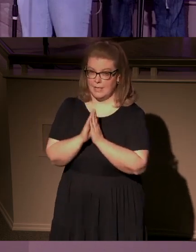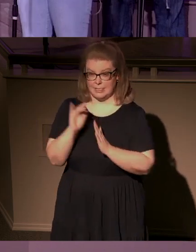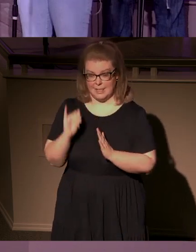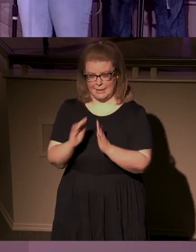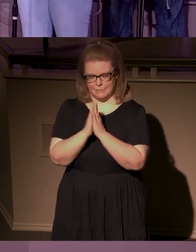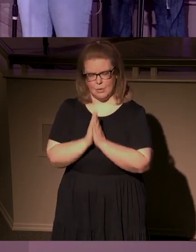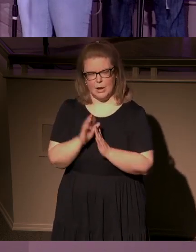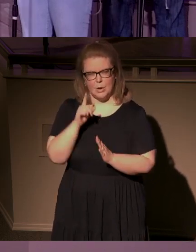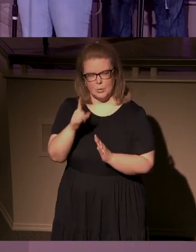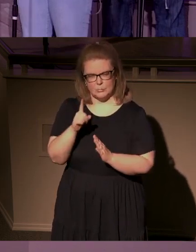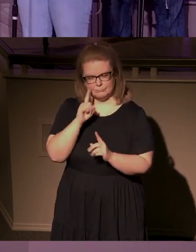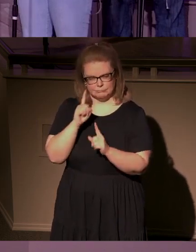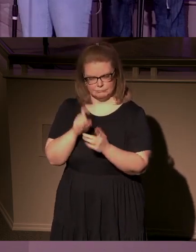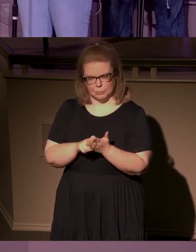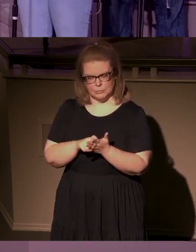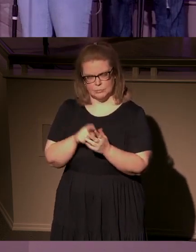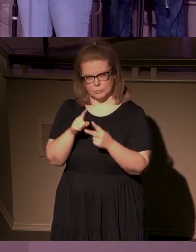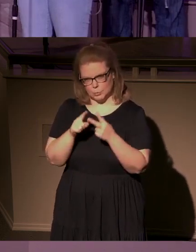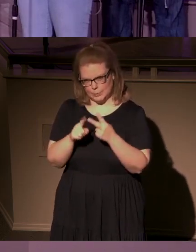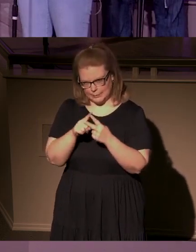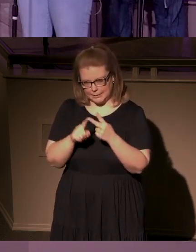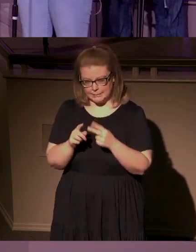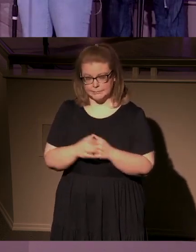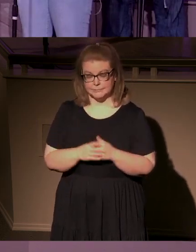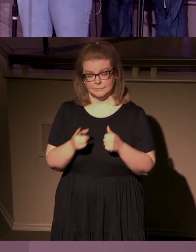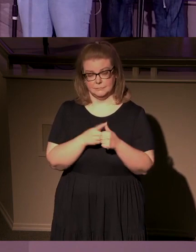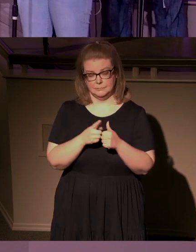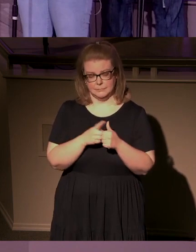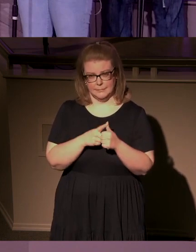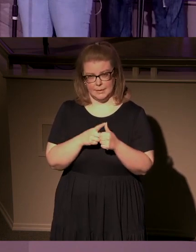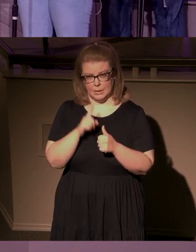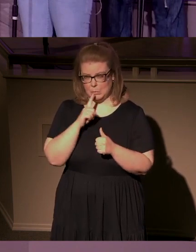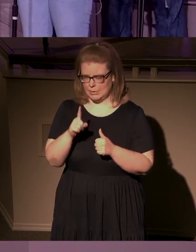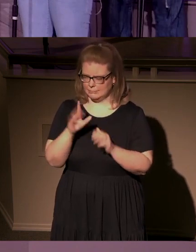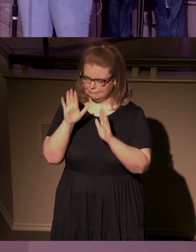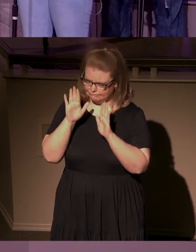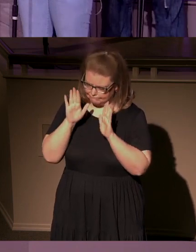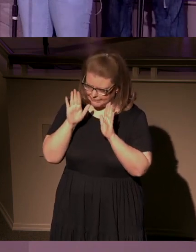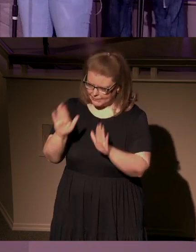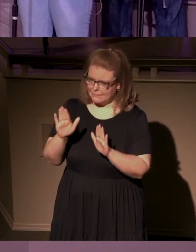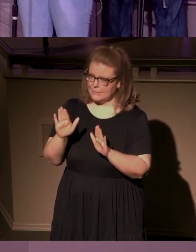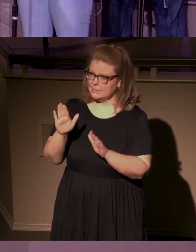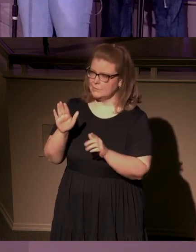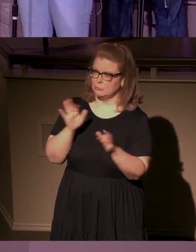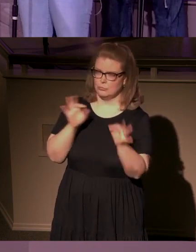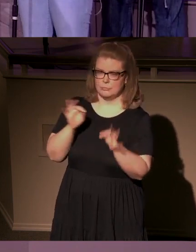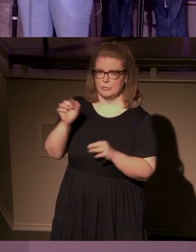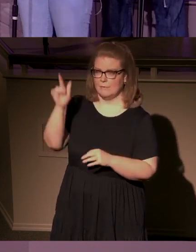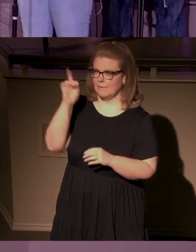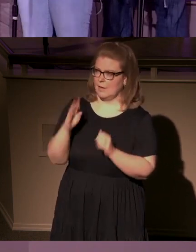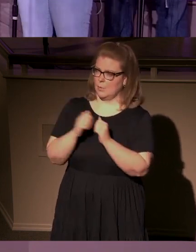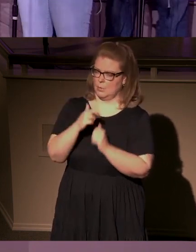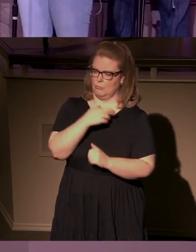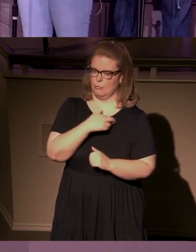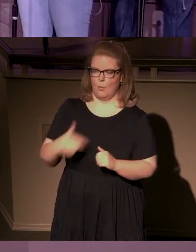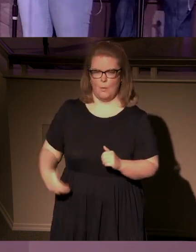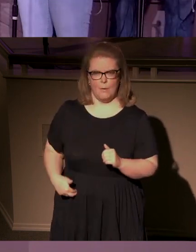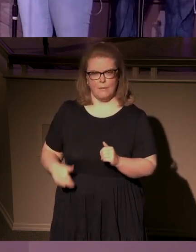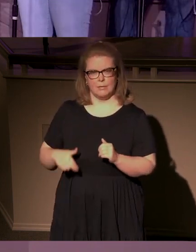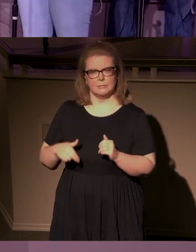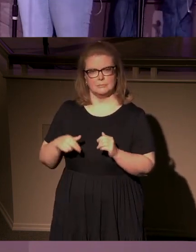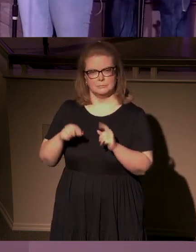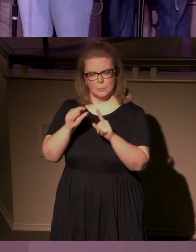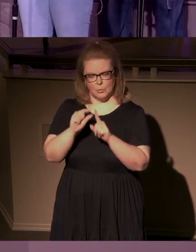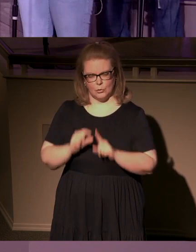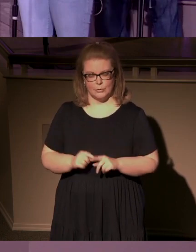on two things. One, this magnificent description of God in royal terms. And two, how